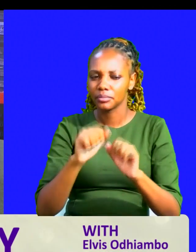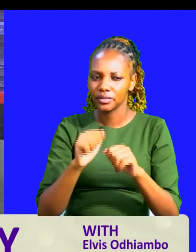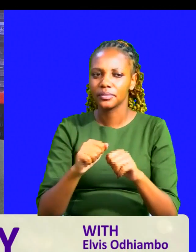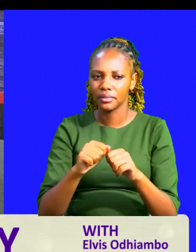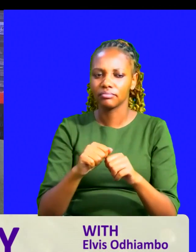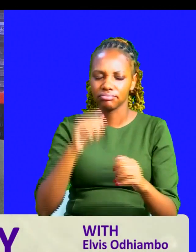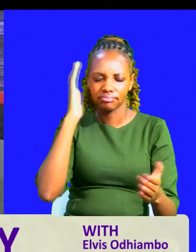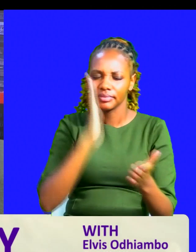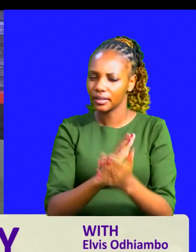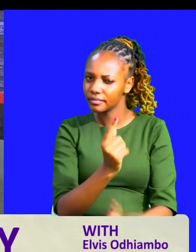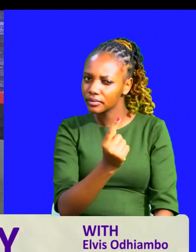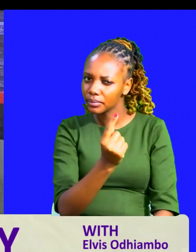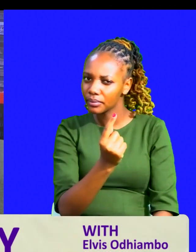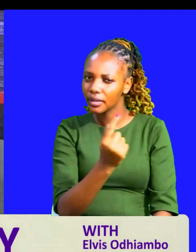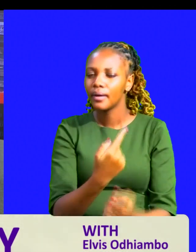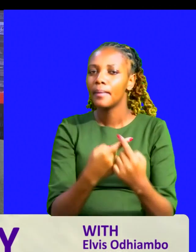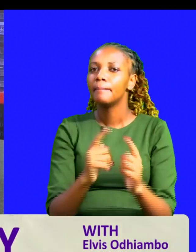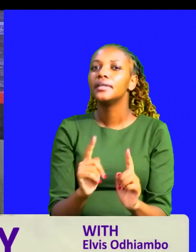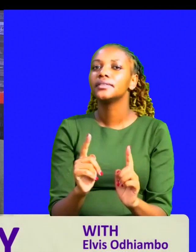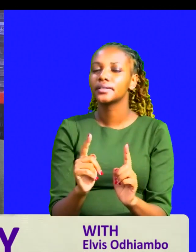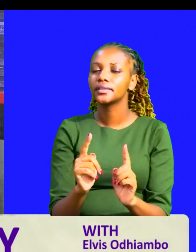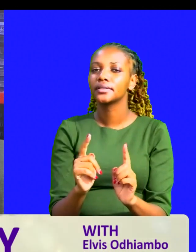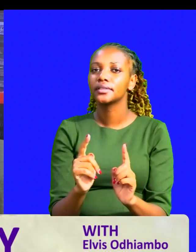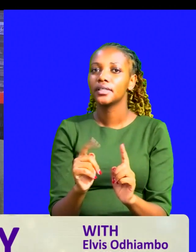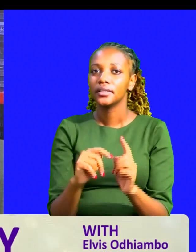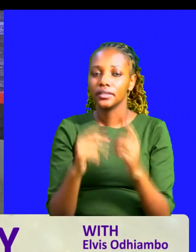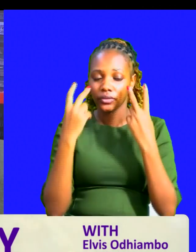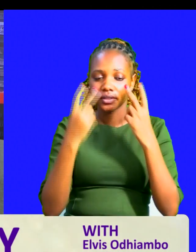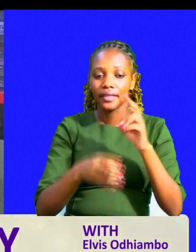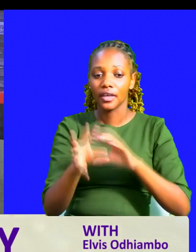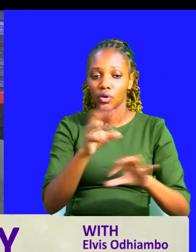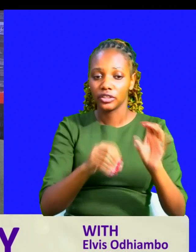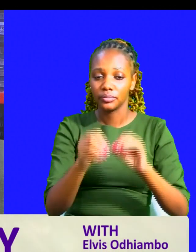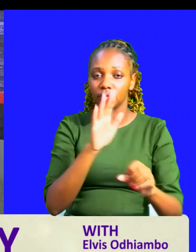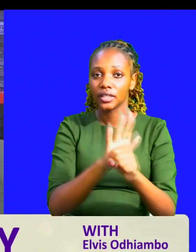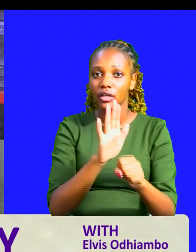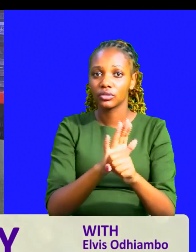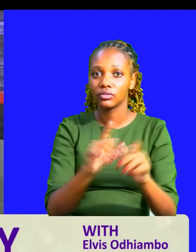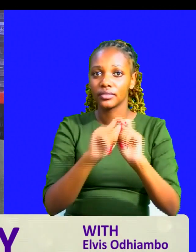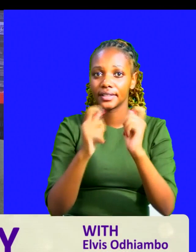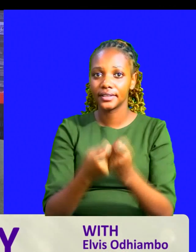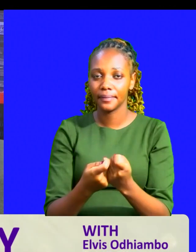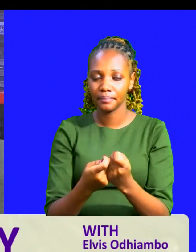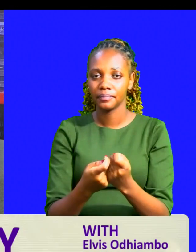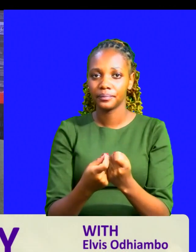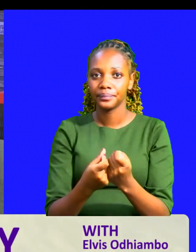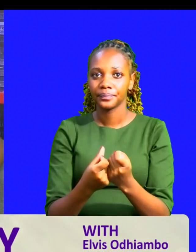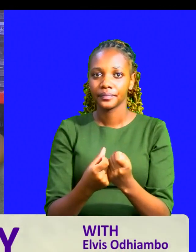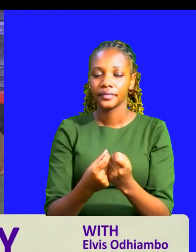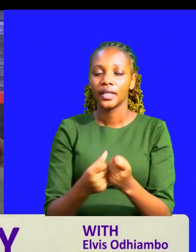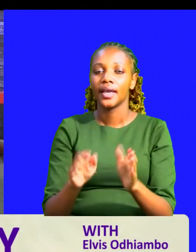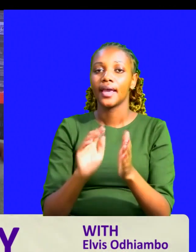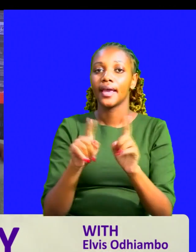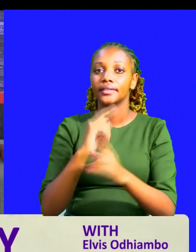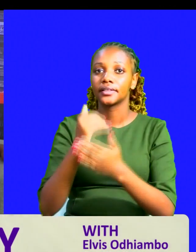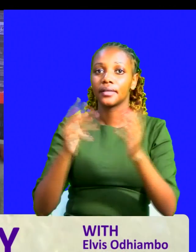because kidogo tunaona they're contributing much to the team. Some of these players, their records, the international players, that some of their